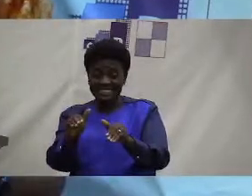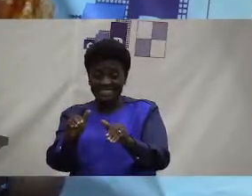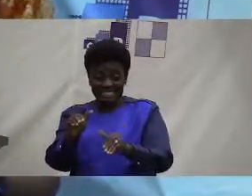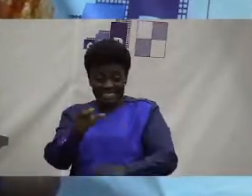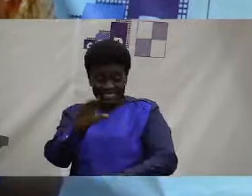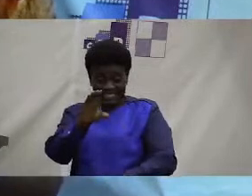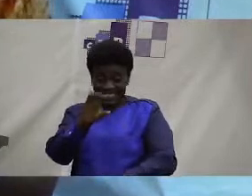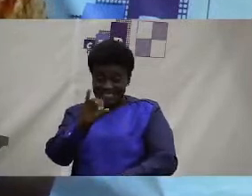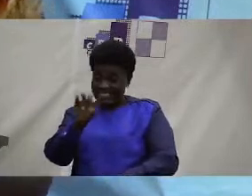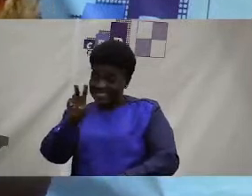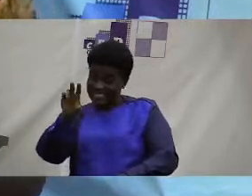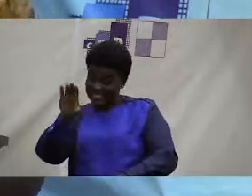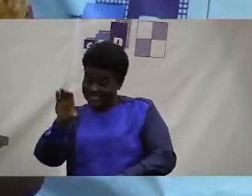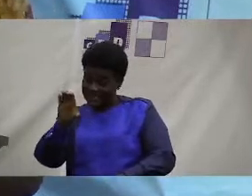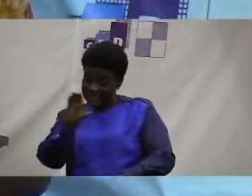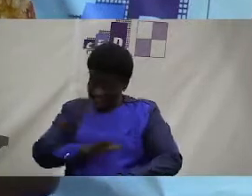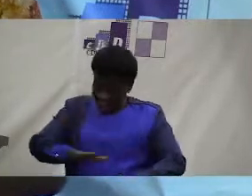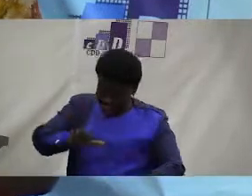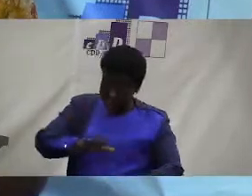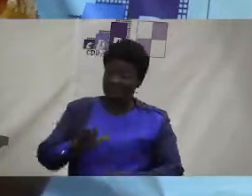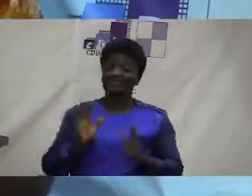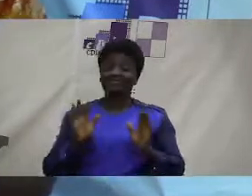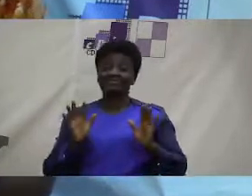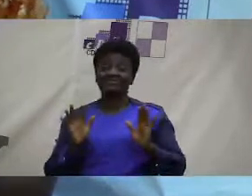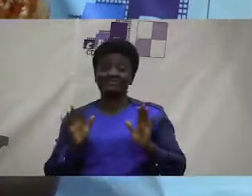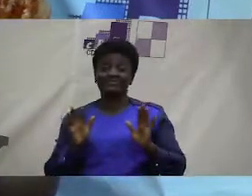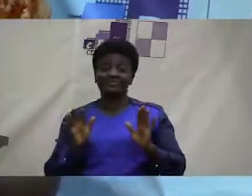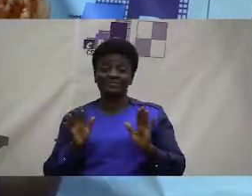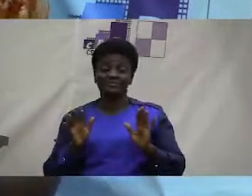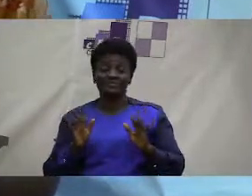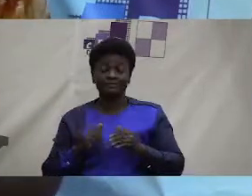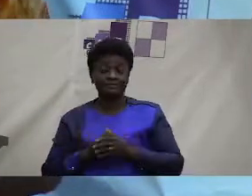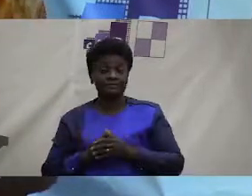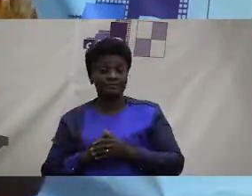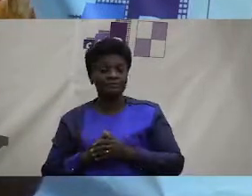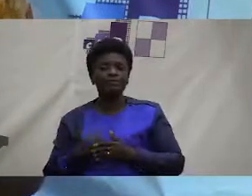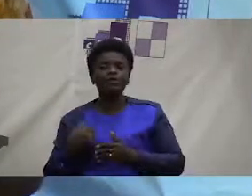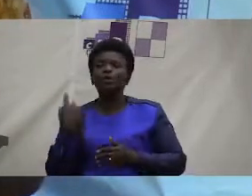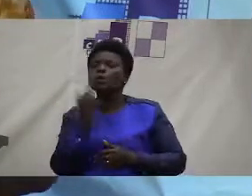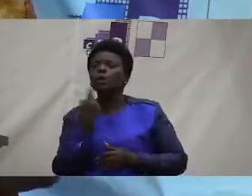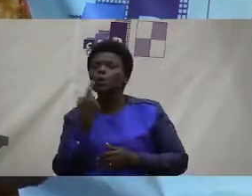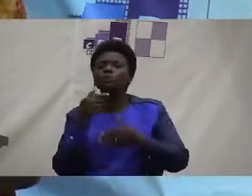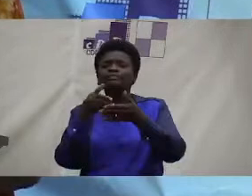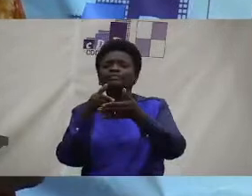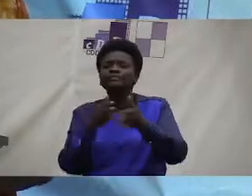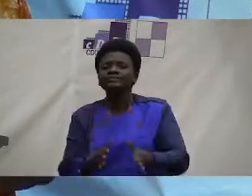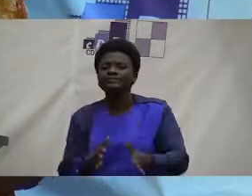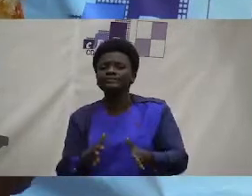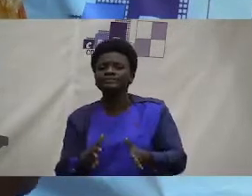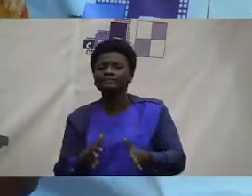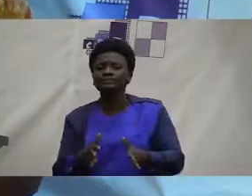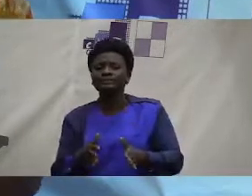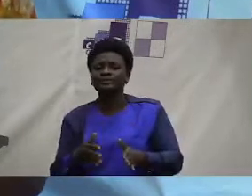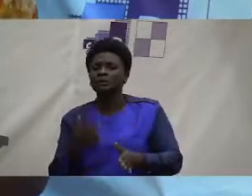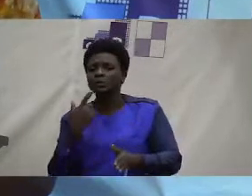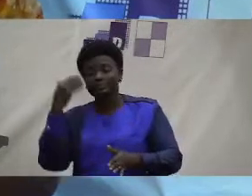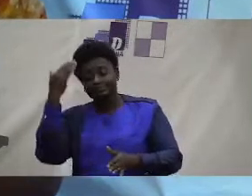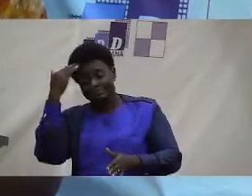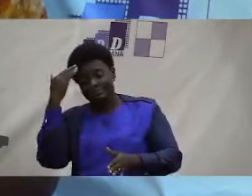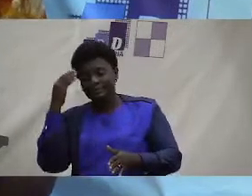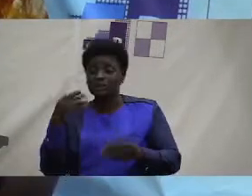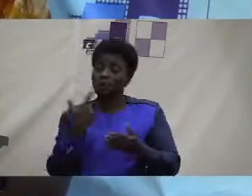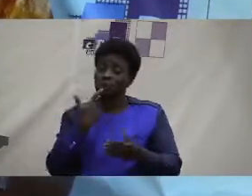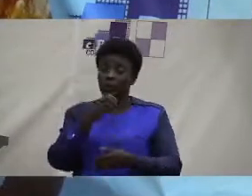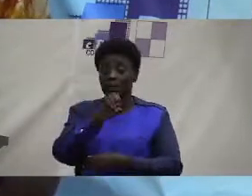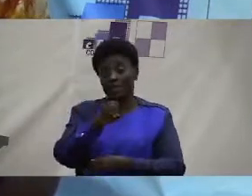people restricting our civic space? They are still the same people who are our leaders at the level of ECOWAS, and it